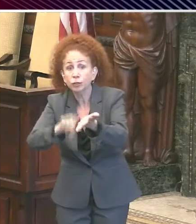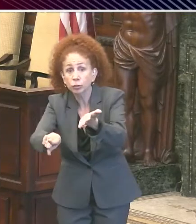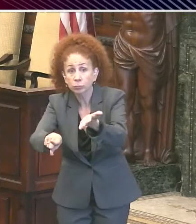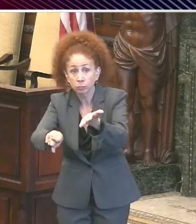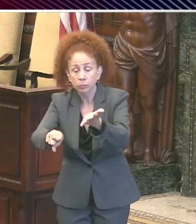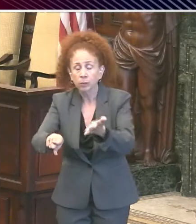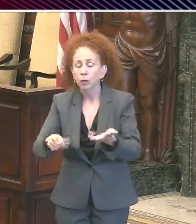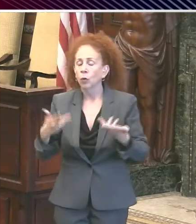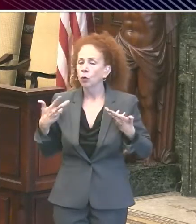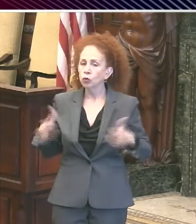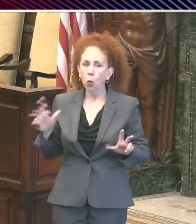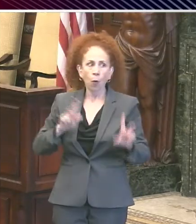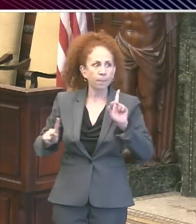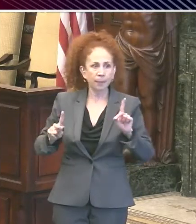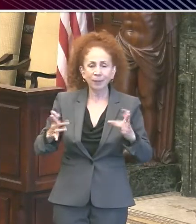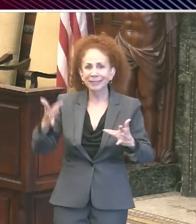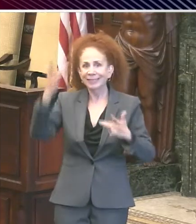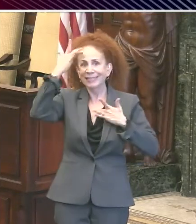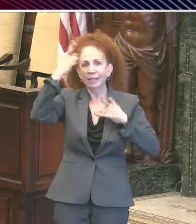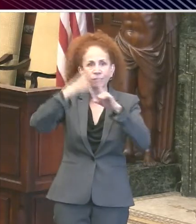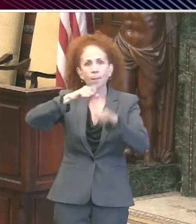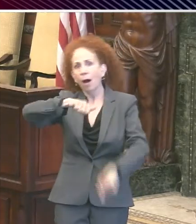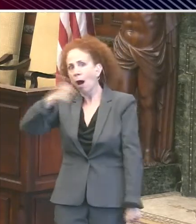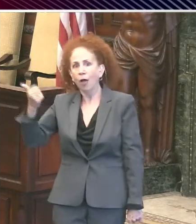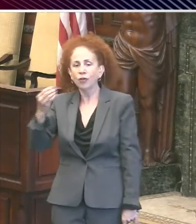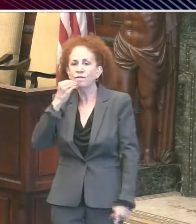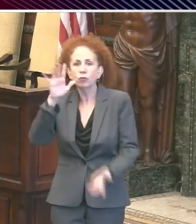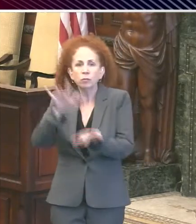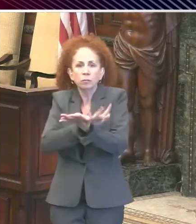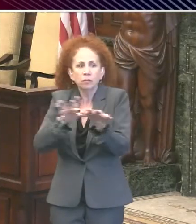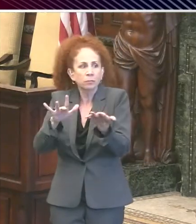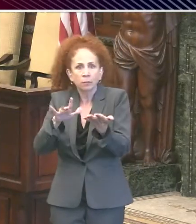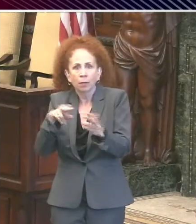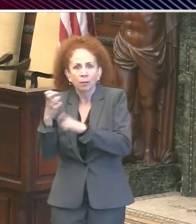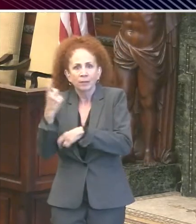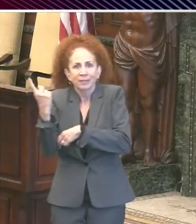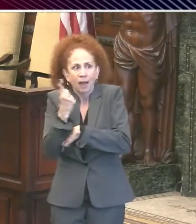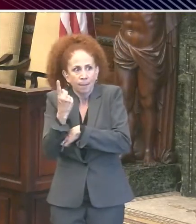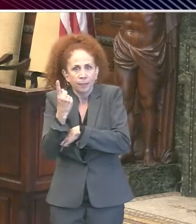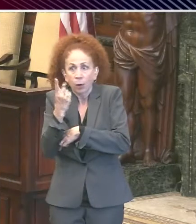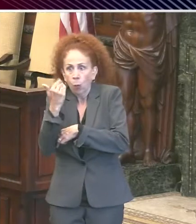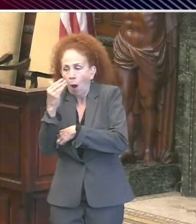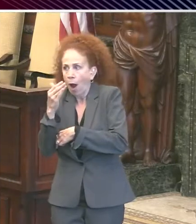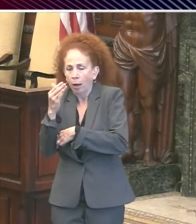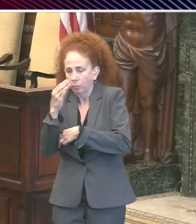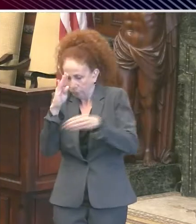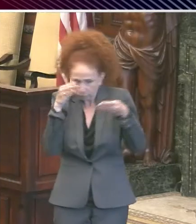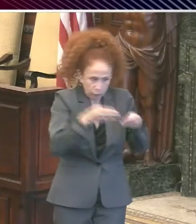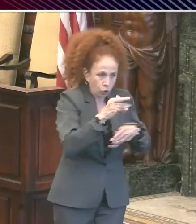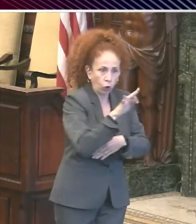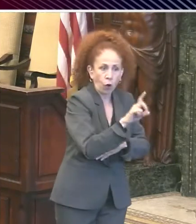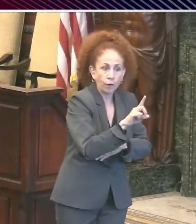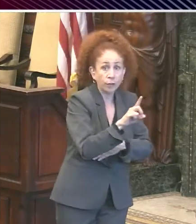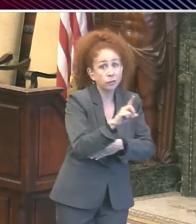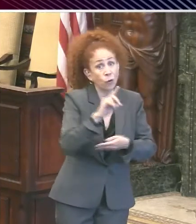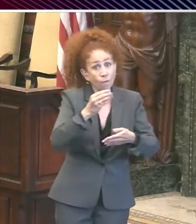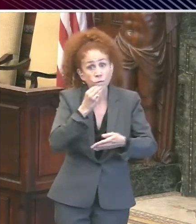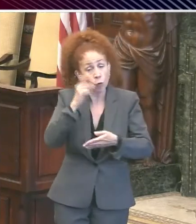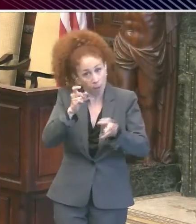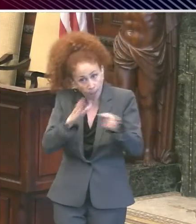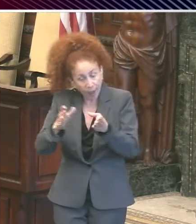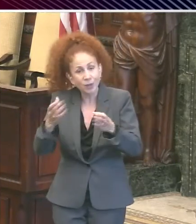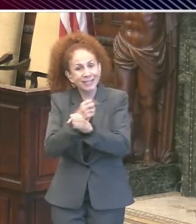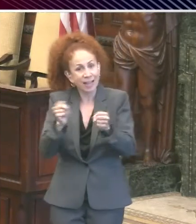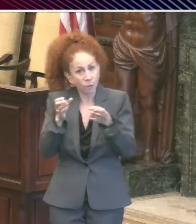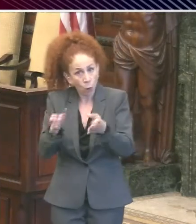want people to get salmonella or other food-related illness at this time when people are so focused on COVID. And so the food needs to be prepared safely.